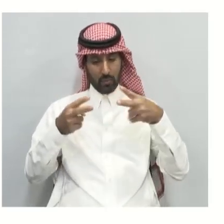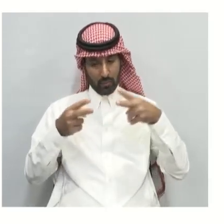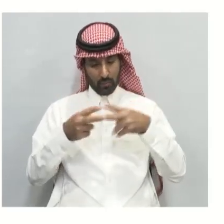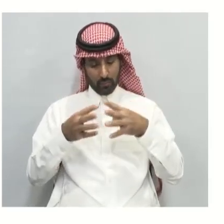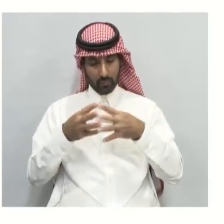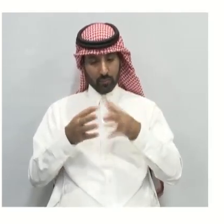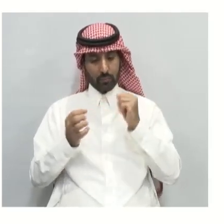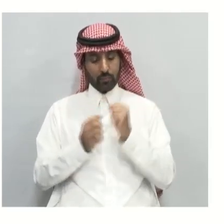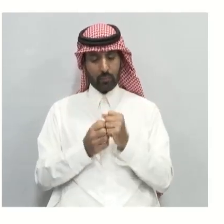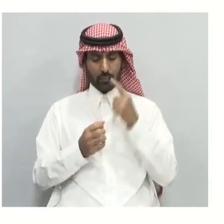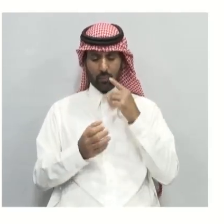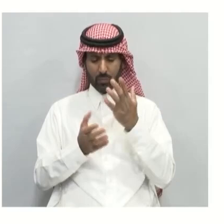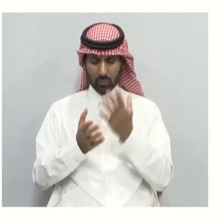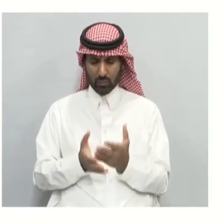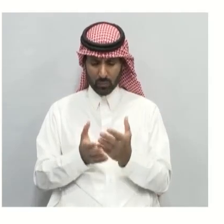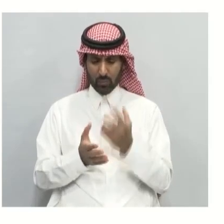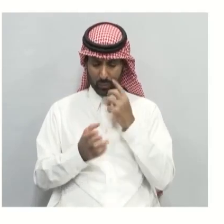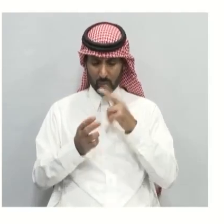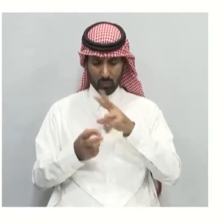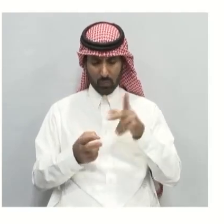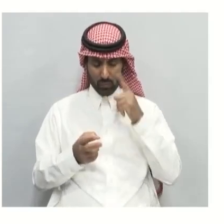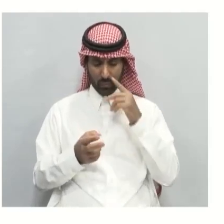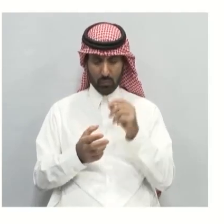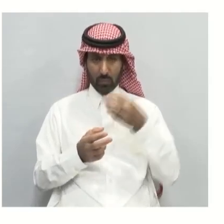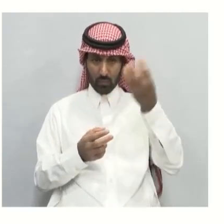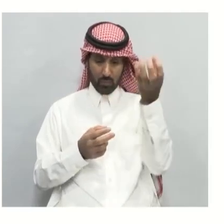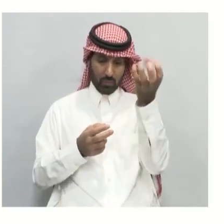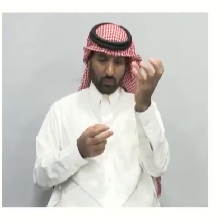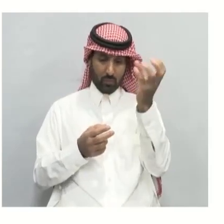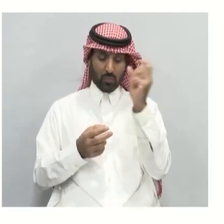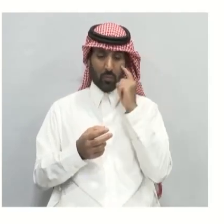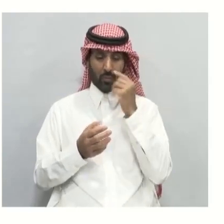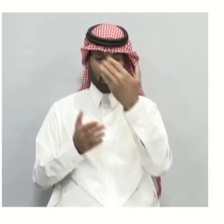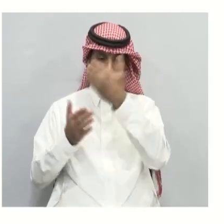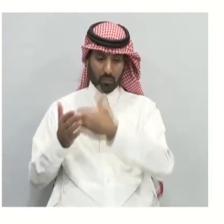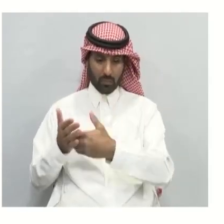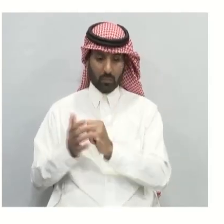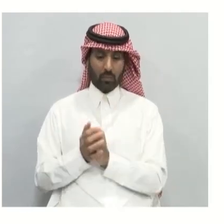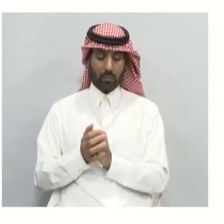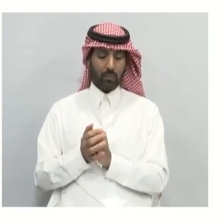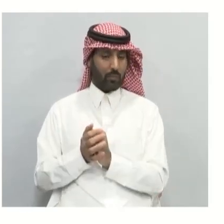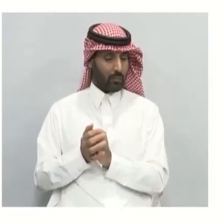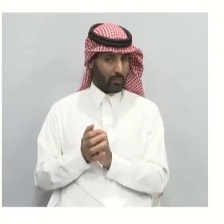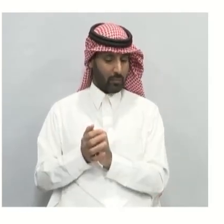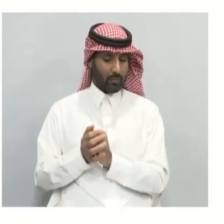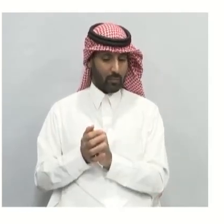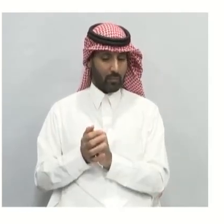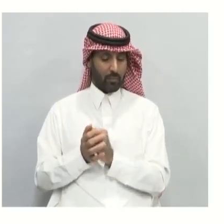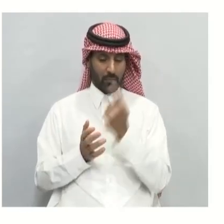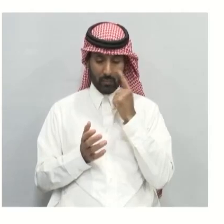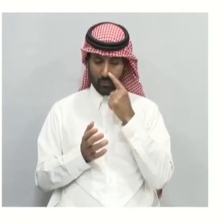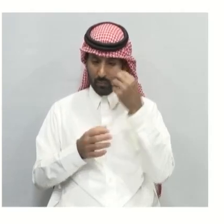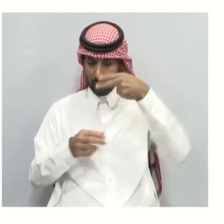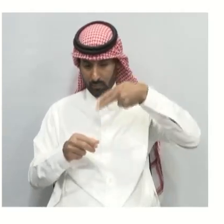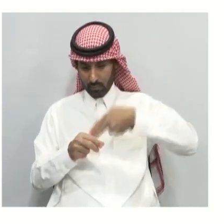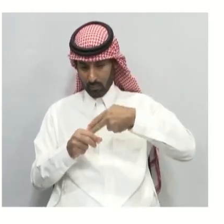style, load, bulb, and well. It's a well with E. So we can say it's an